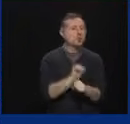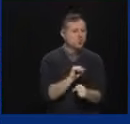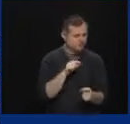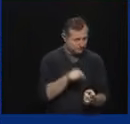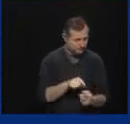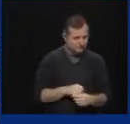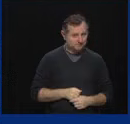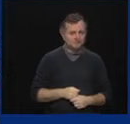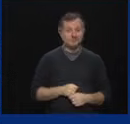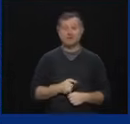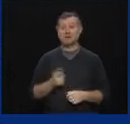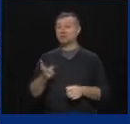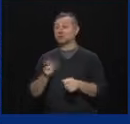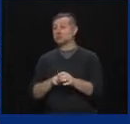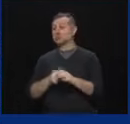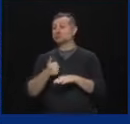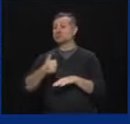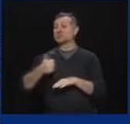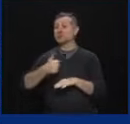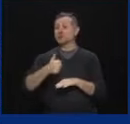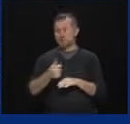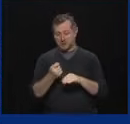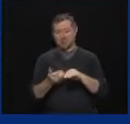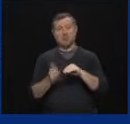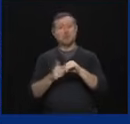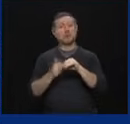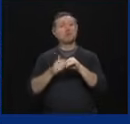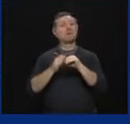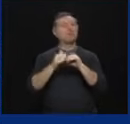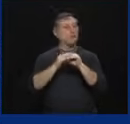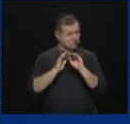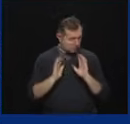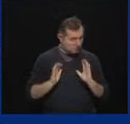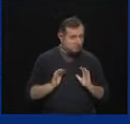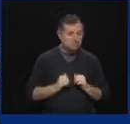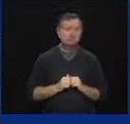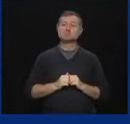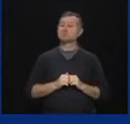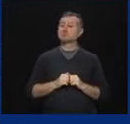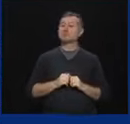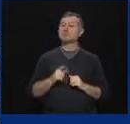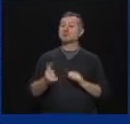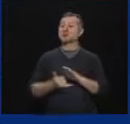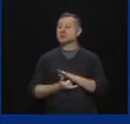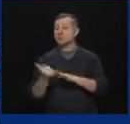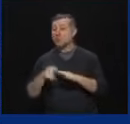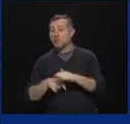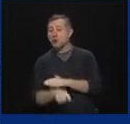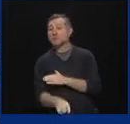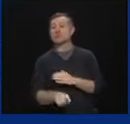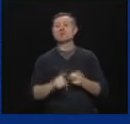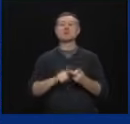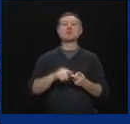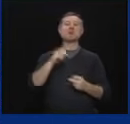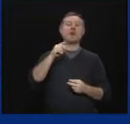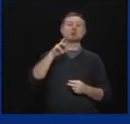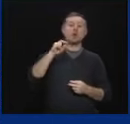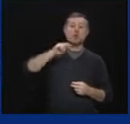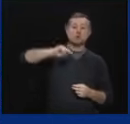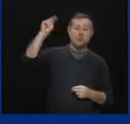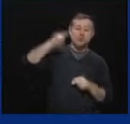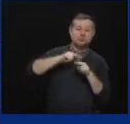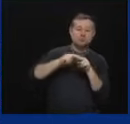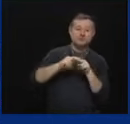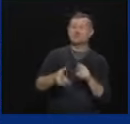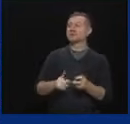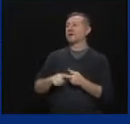up, at least setting records in our New York City transit, our subway, our Metro North, and Long Island Railroad. We've set some records